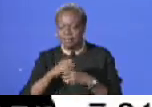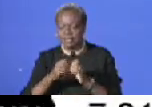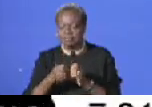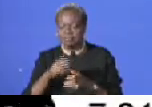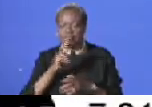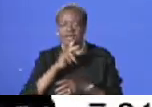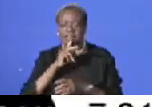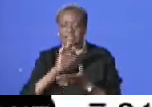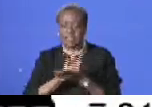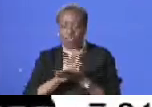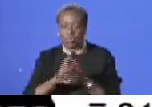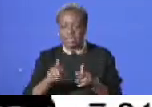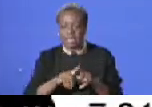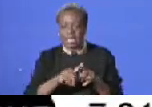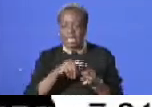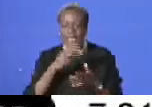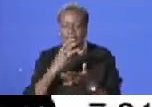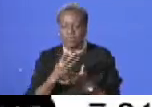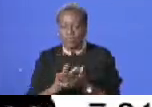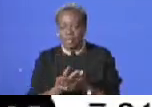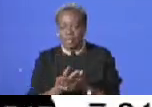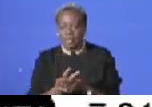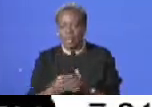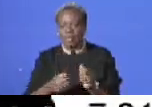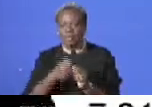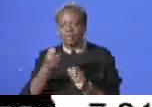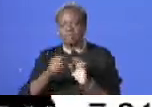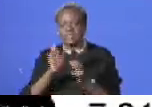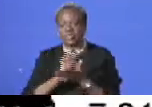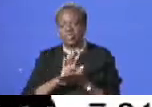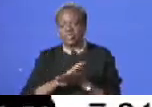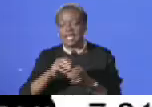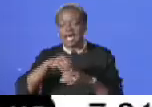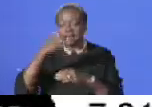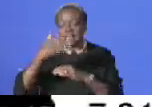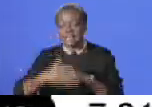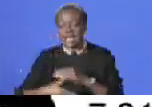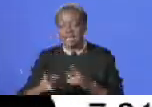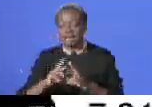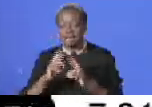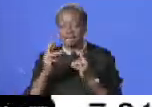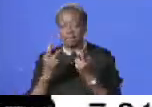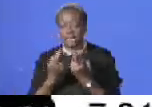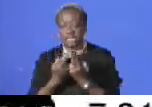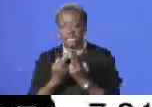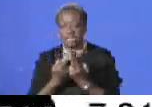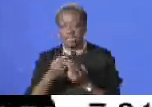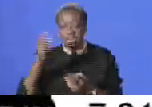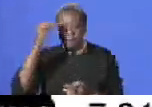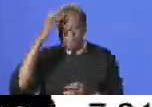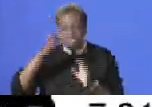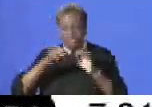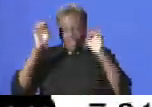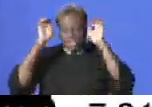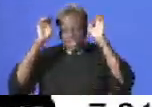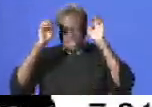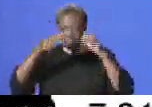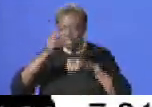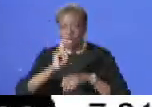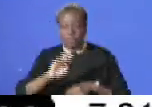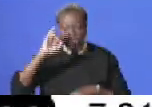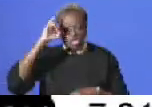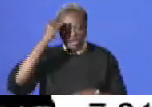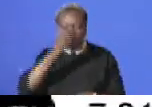as well, which leaves the majority of students outside of the reach of that virtual initiative. Minister of Education, the Honorable Jeffrey